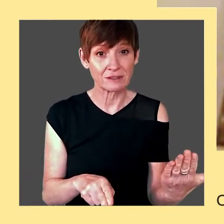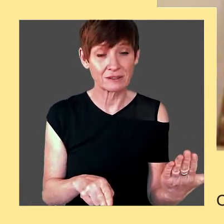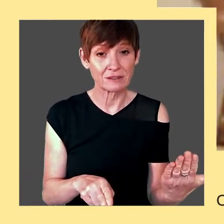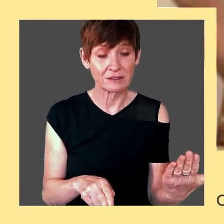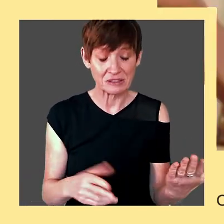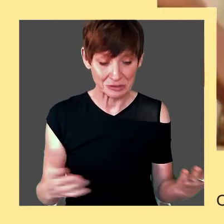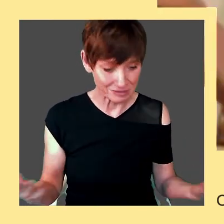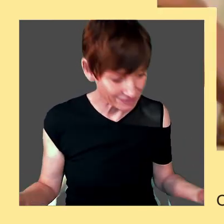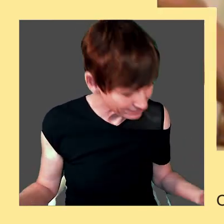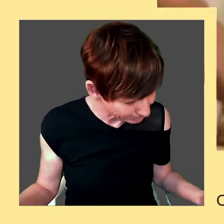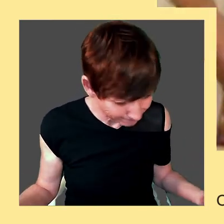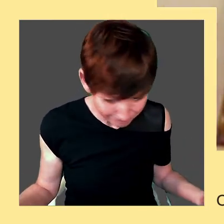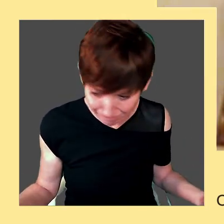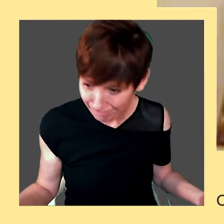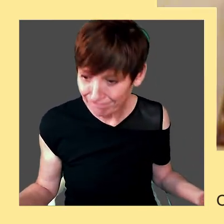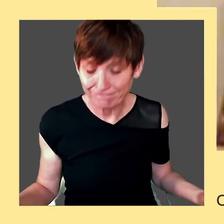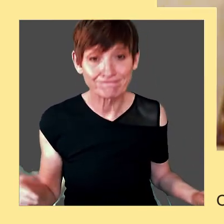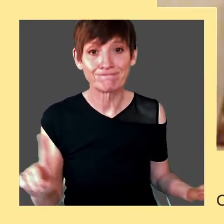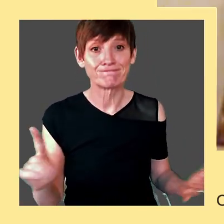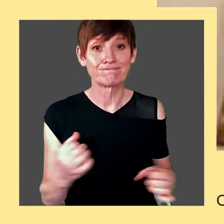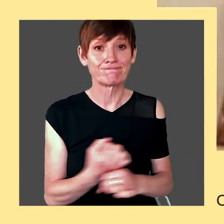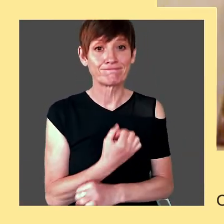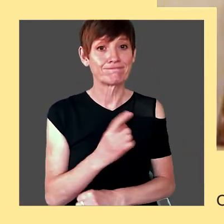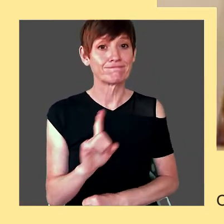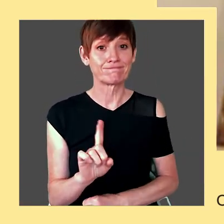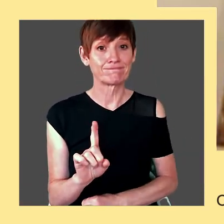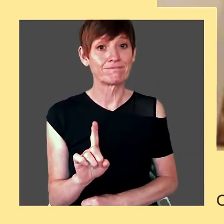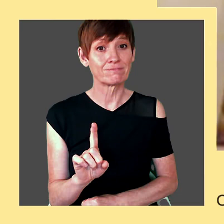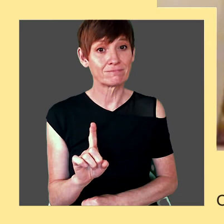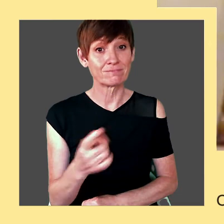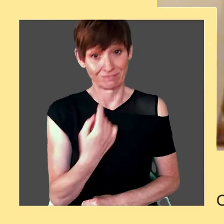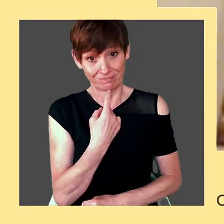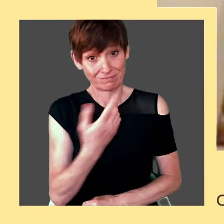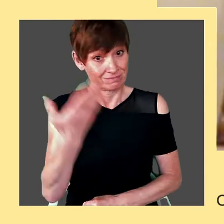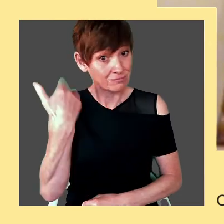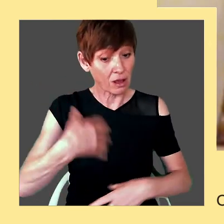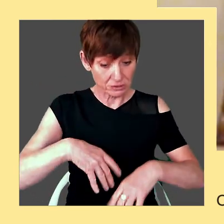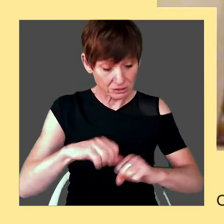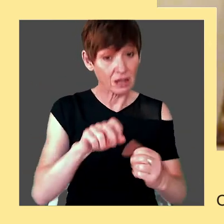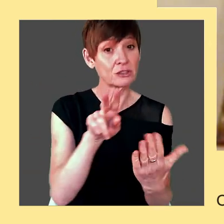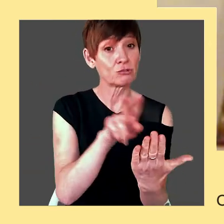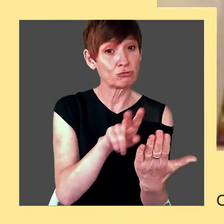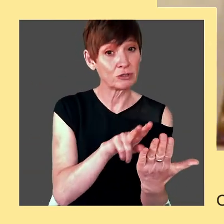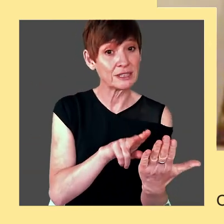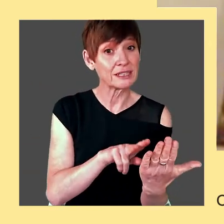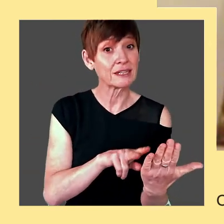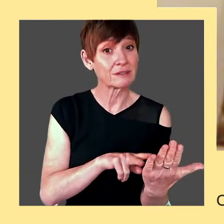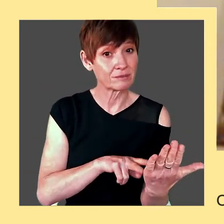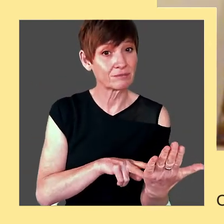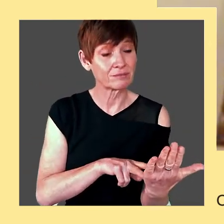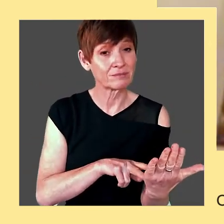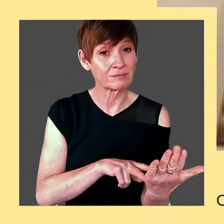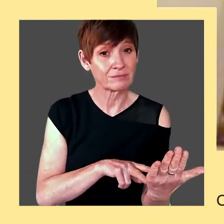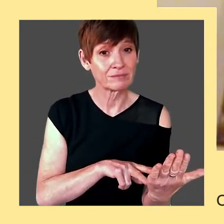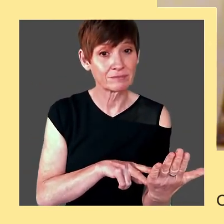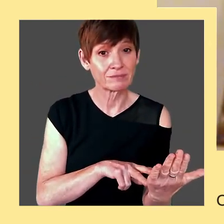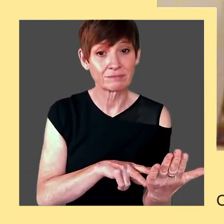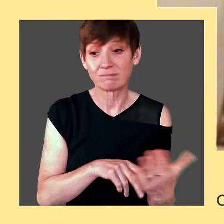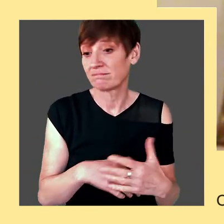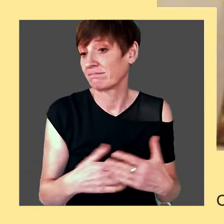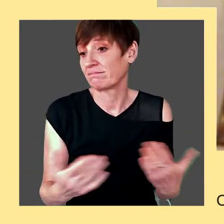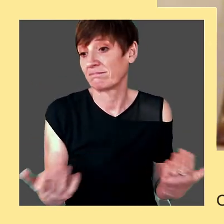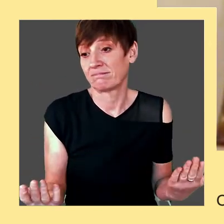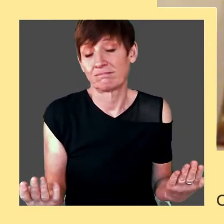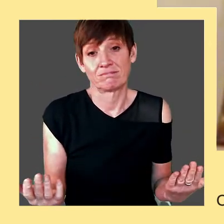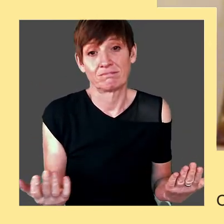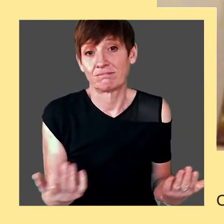do? As I said, I start reading. I have no, just